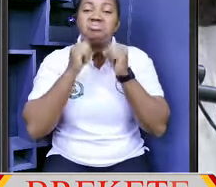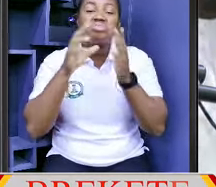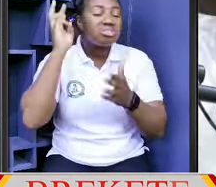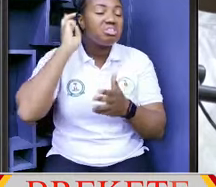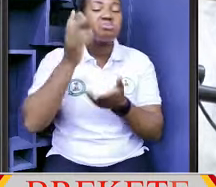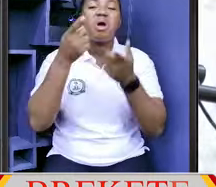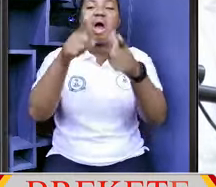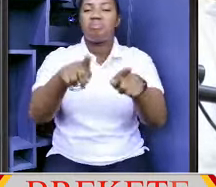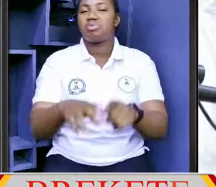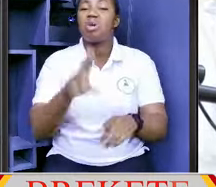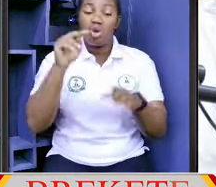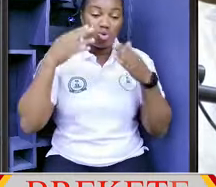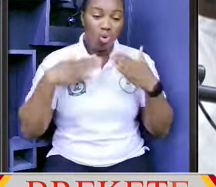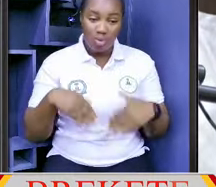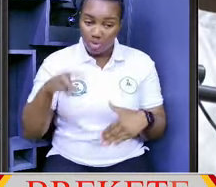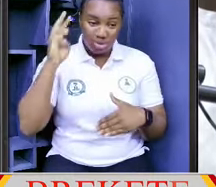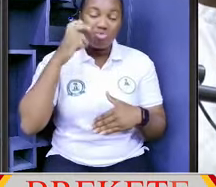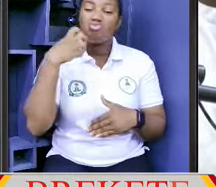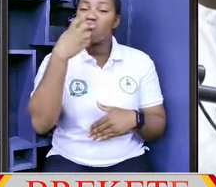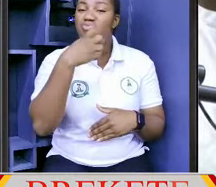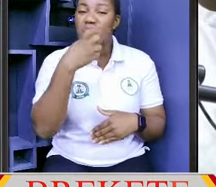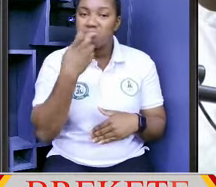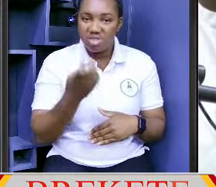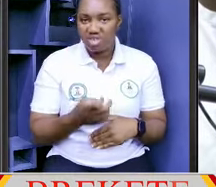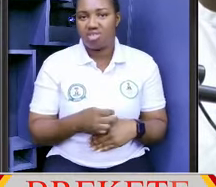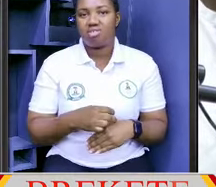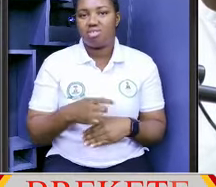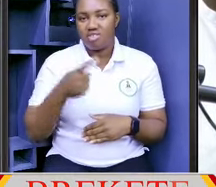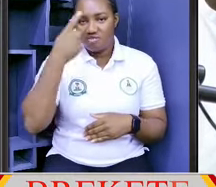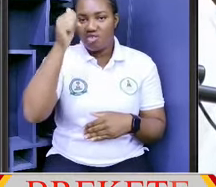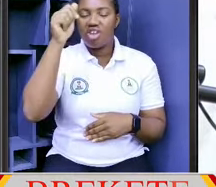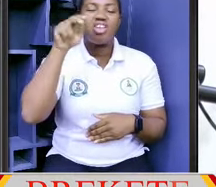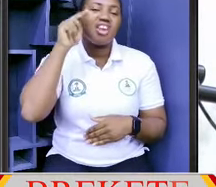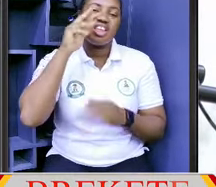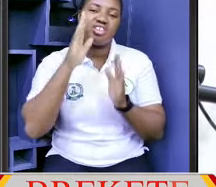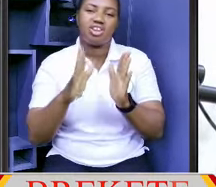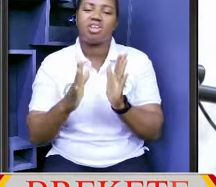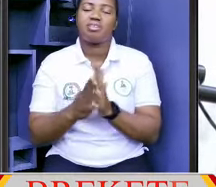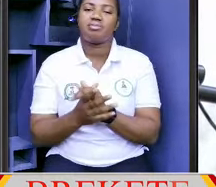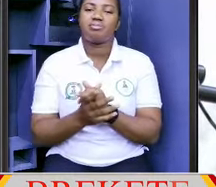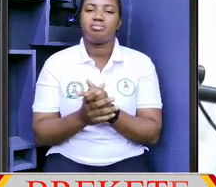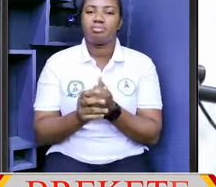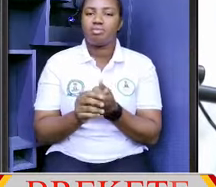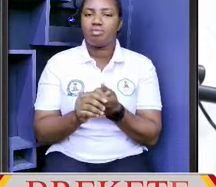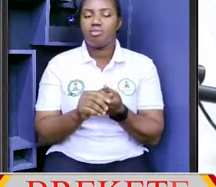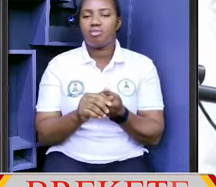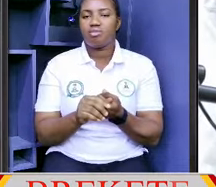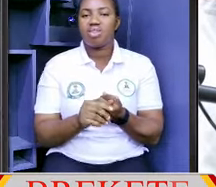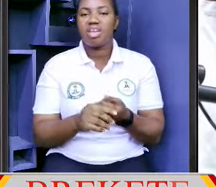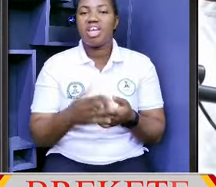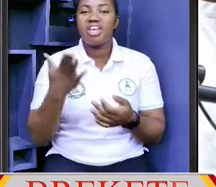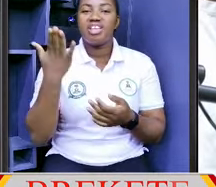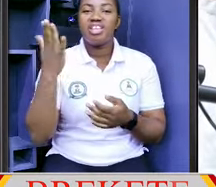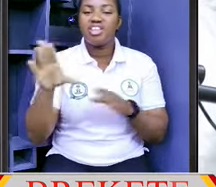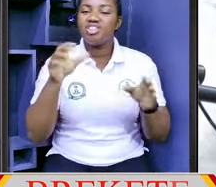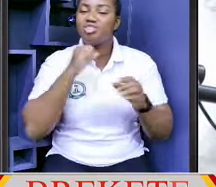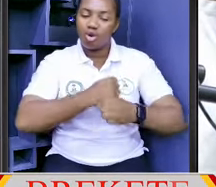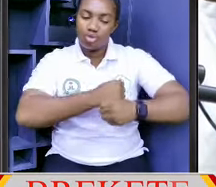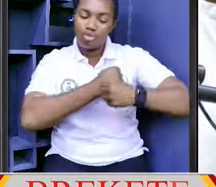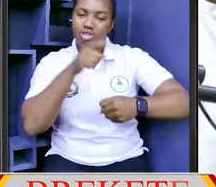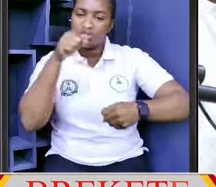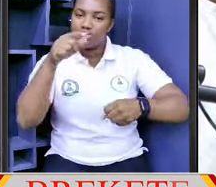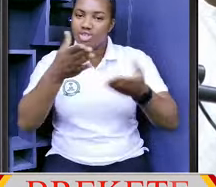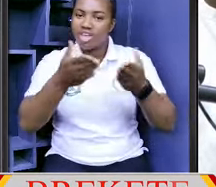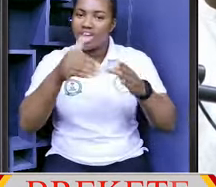Nothing will happen. Nobody will speak on behalf of a Nigerian. They no protect you for Nigeria and